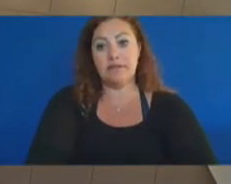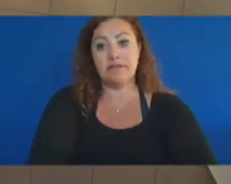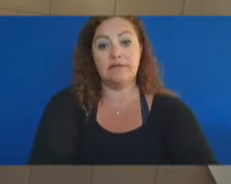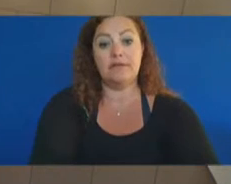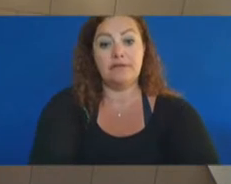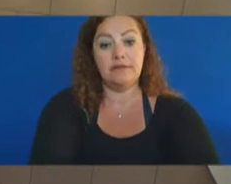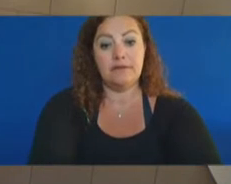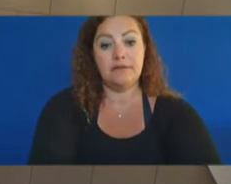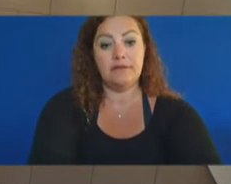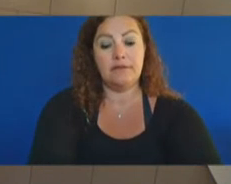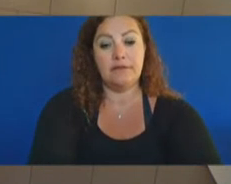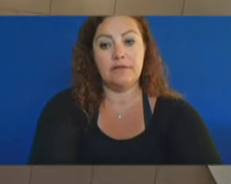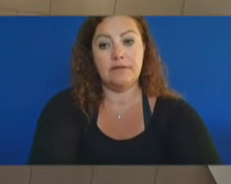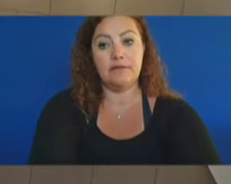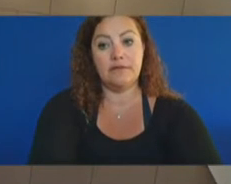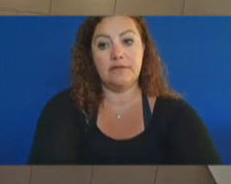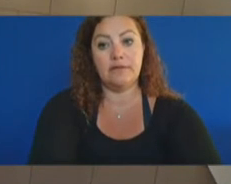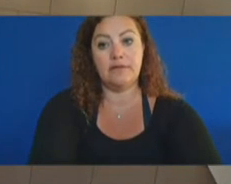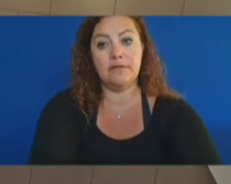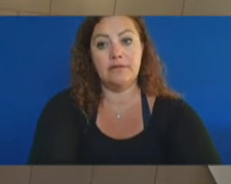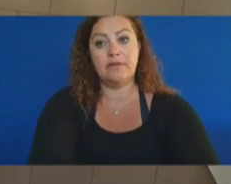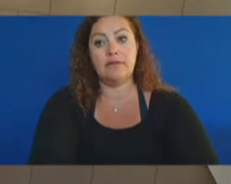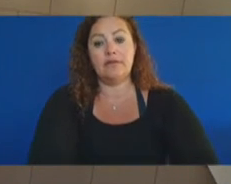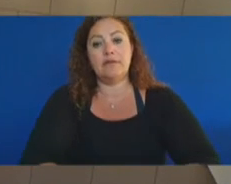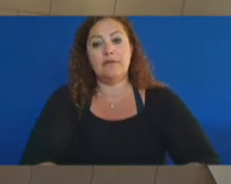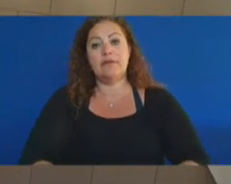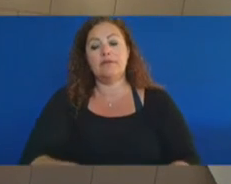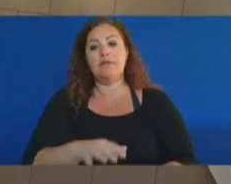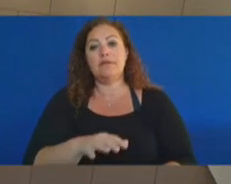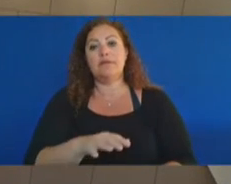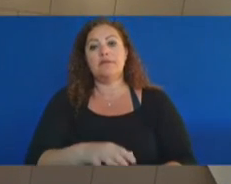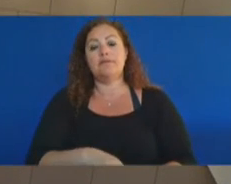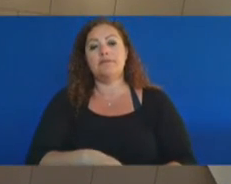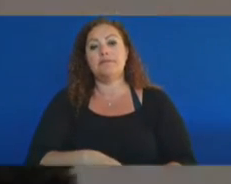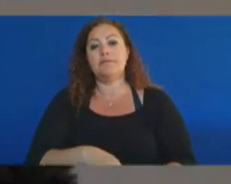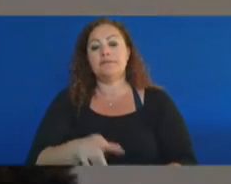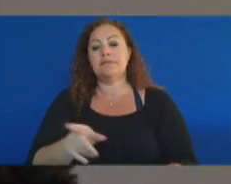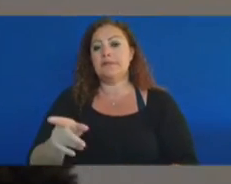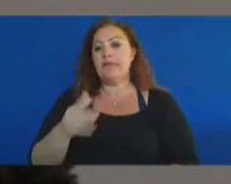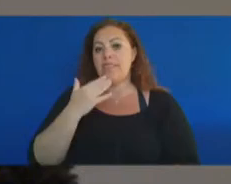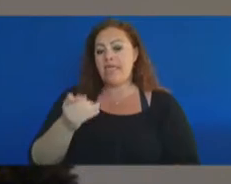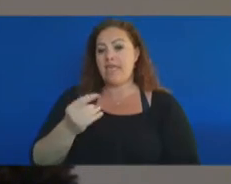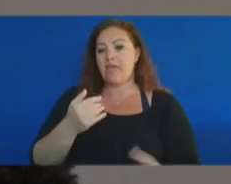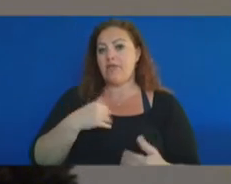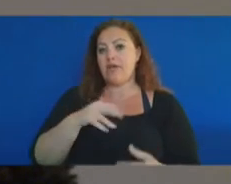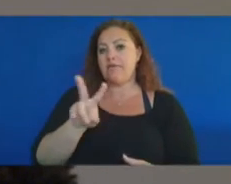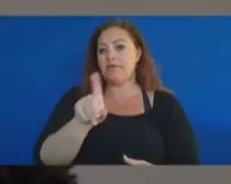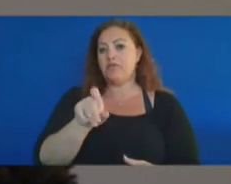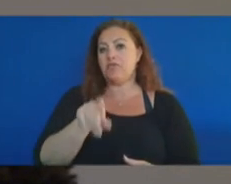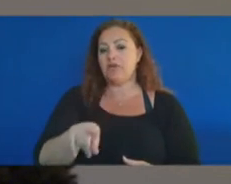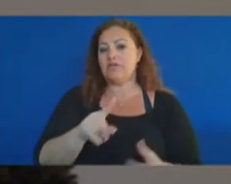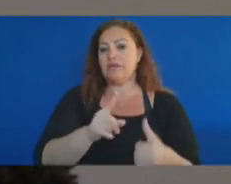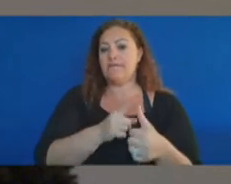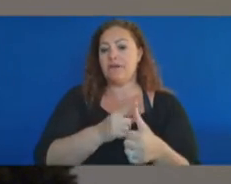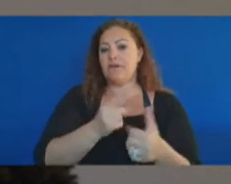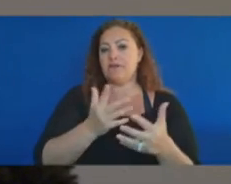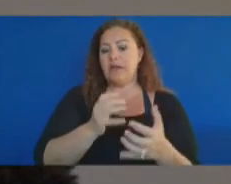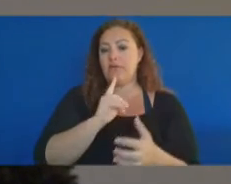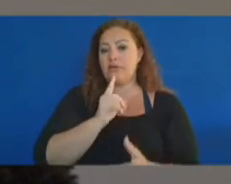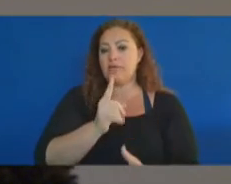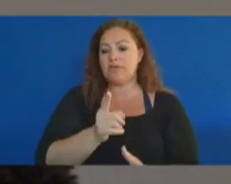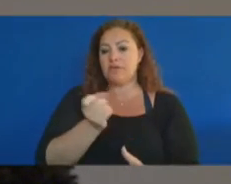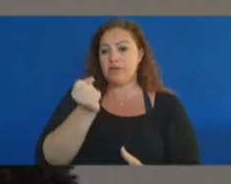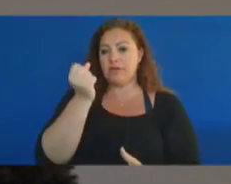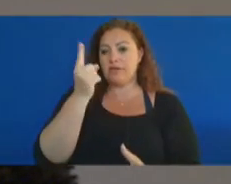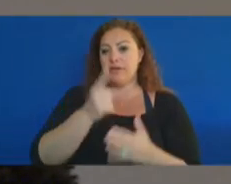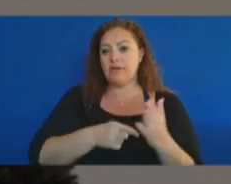landfills thank you Miss Watling thank you I've got two questions um the first one is I want to make sure I understand what you're